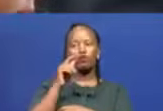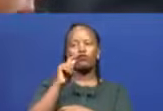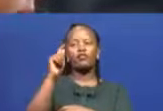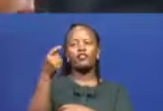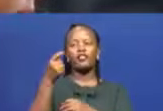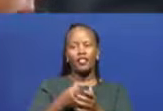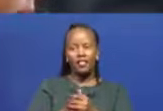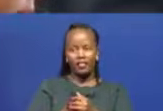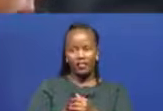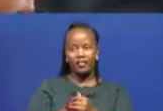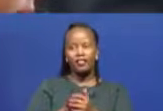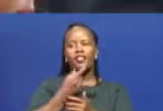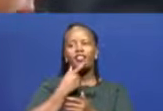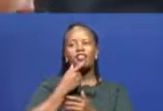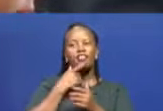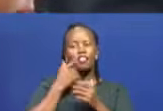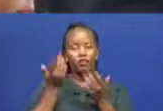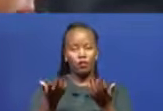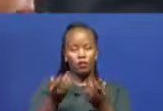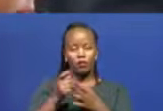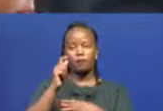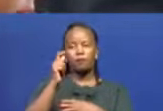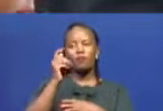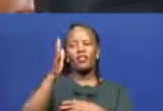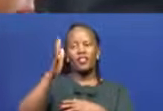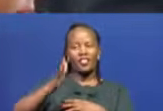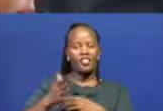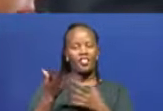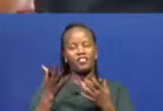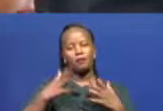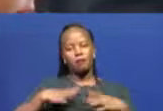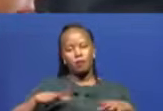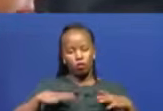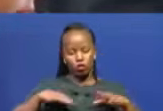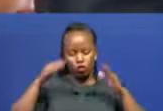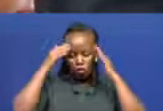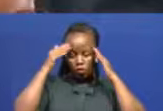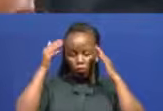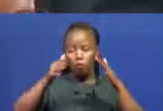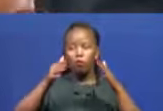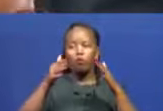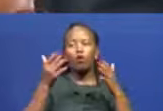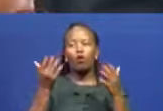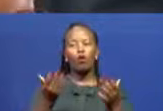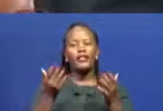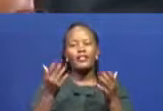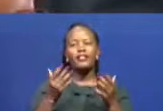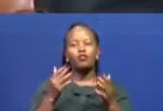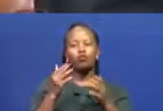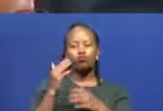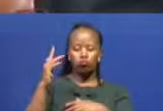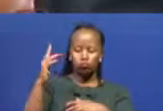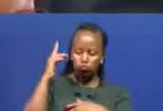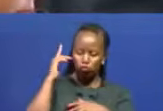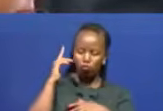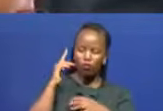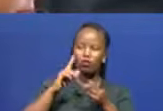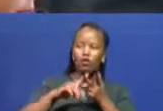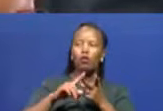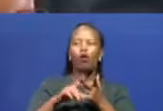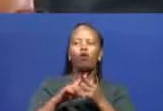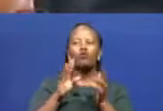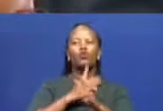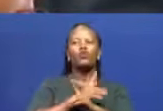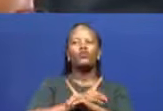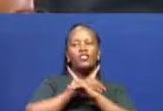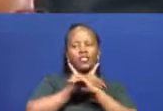They describe themselves as Kenyan citizens committed to the rule of law and